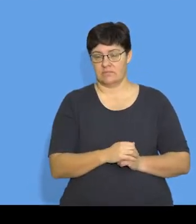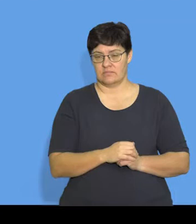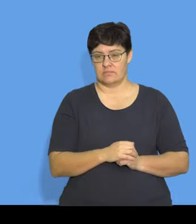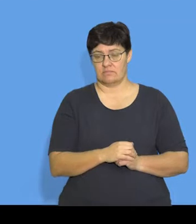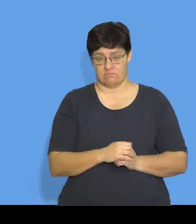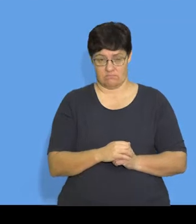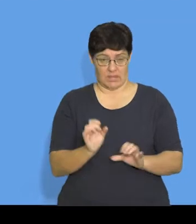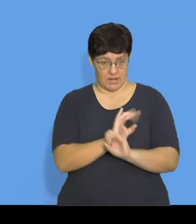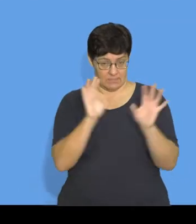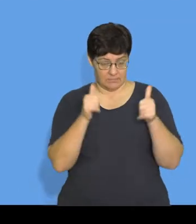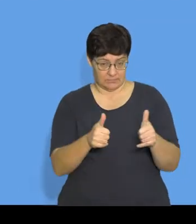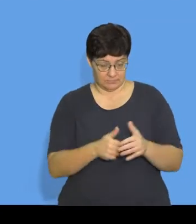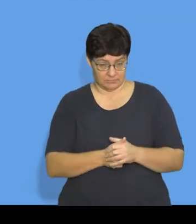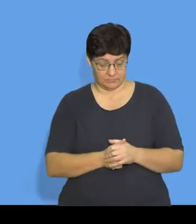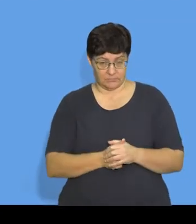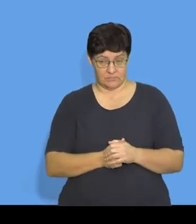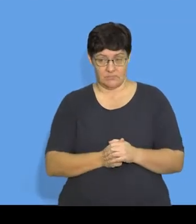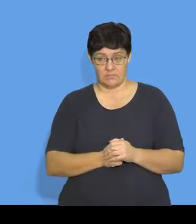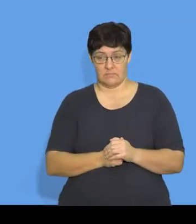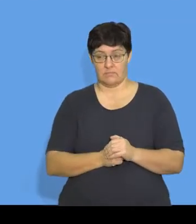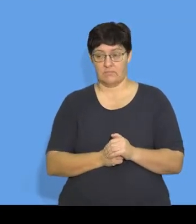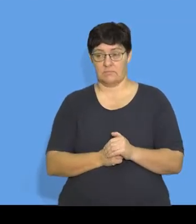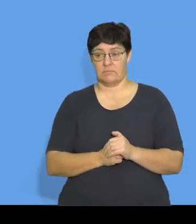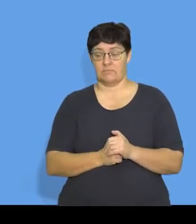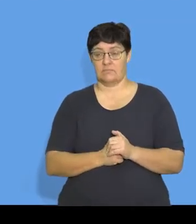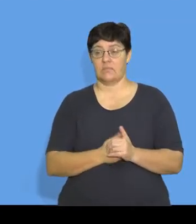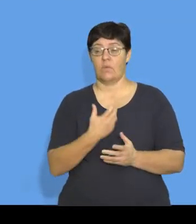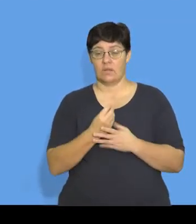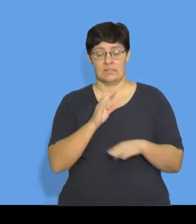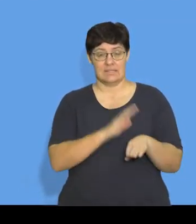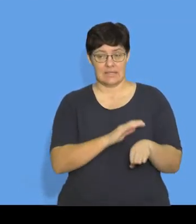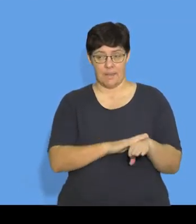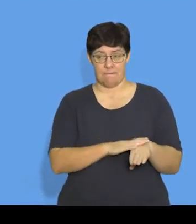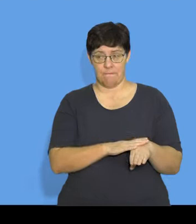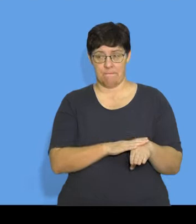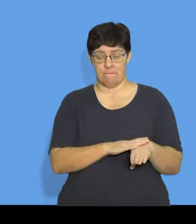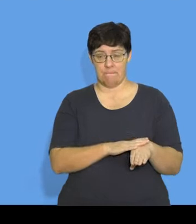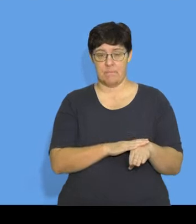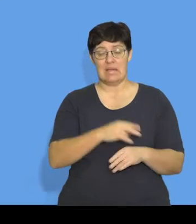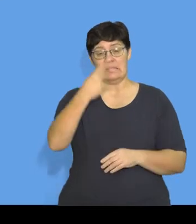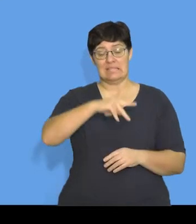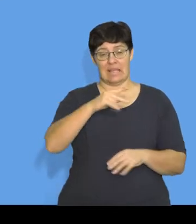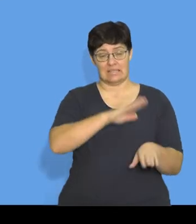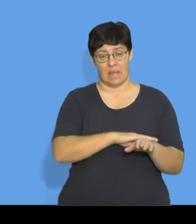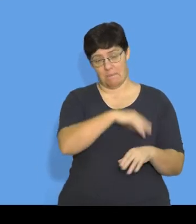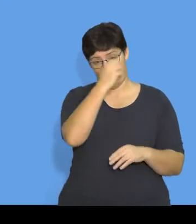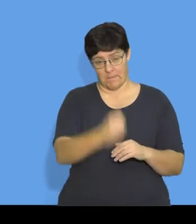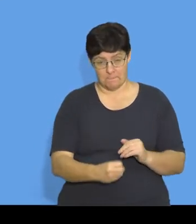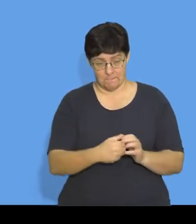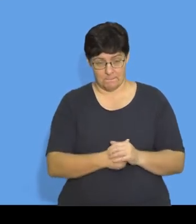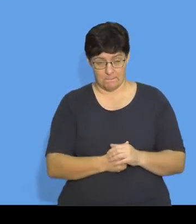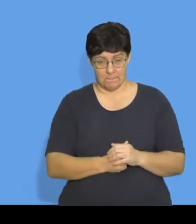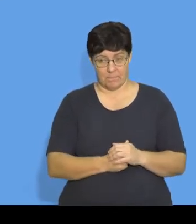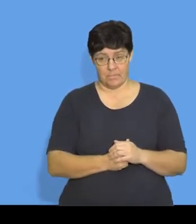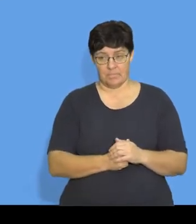Straightforward. Now we want the time taken to hit the floor for the second time. So